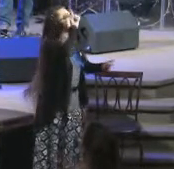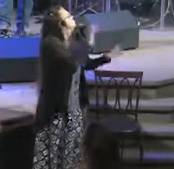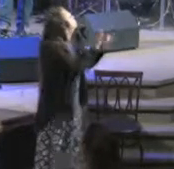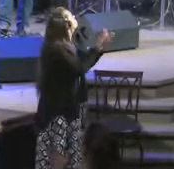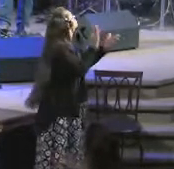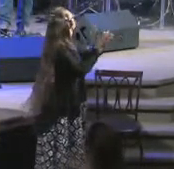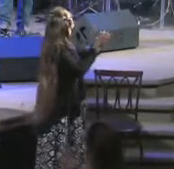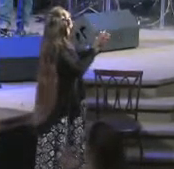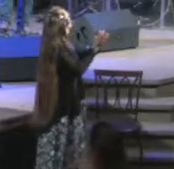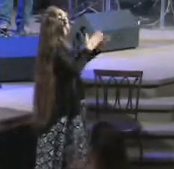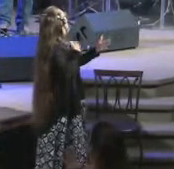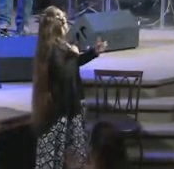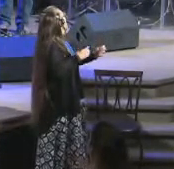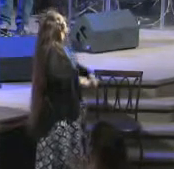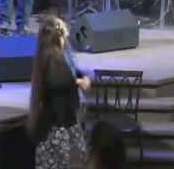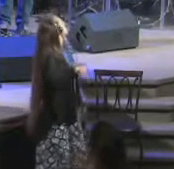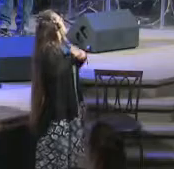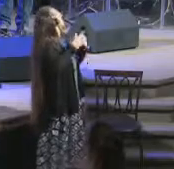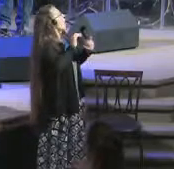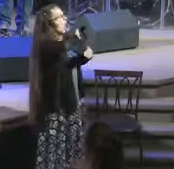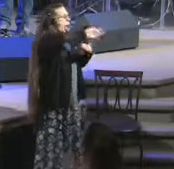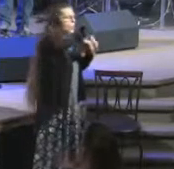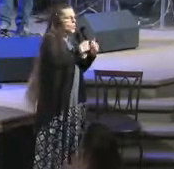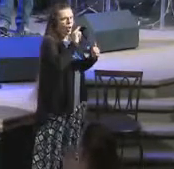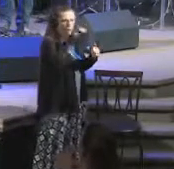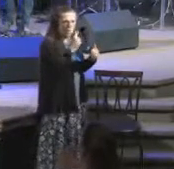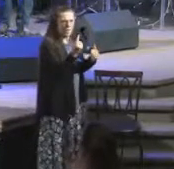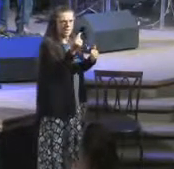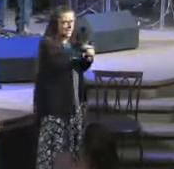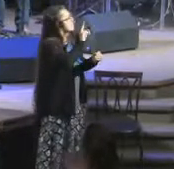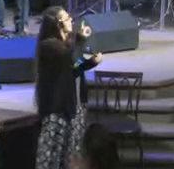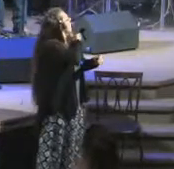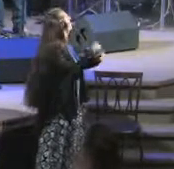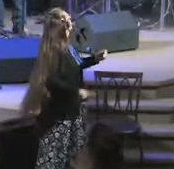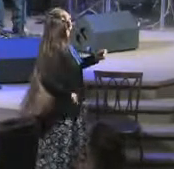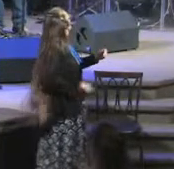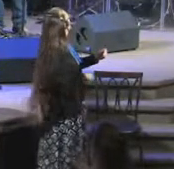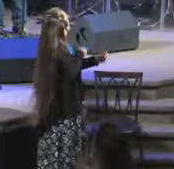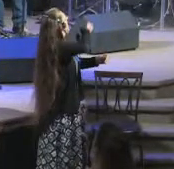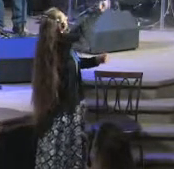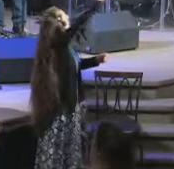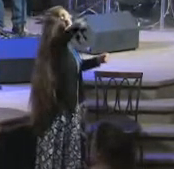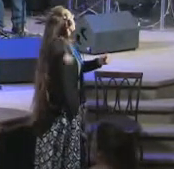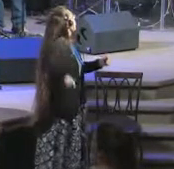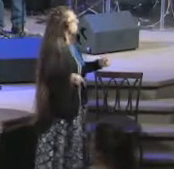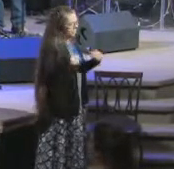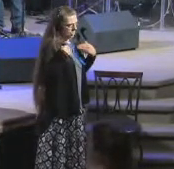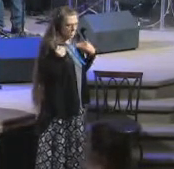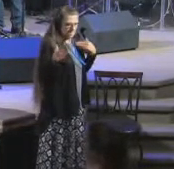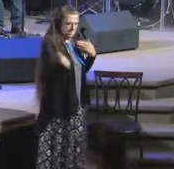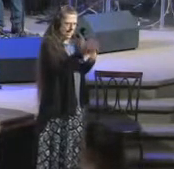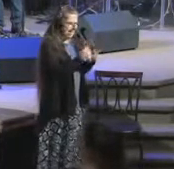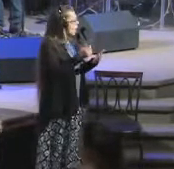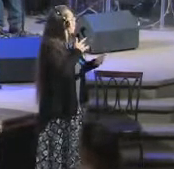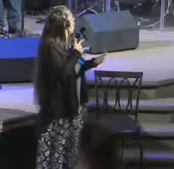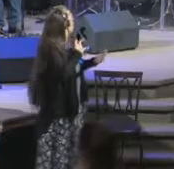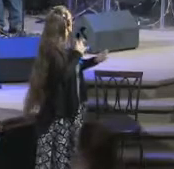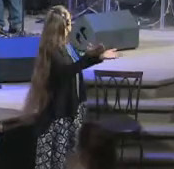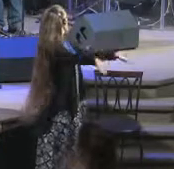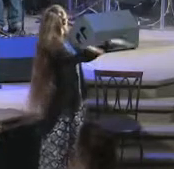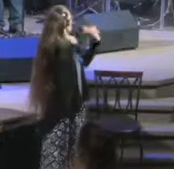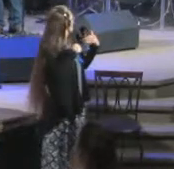praise. I will boast only in the Lord. Let all who are helpless take heart. Come